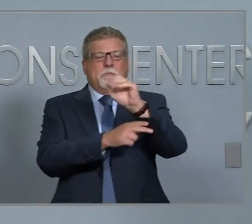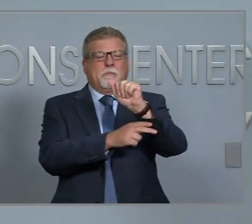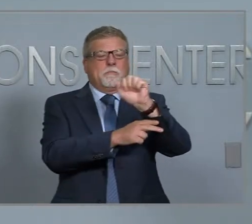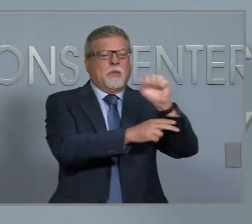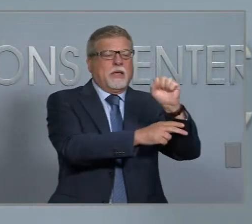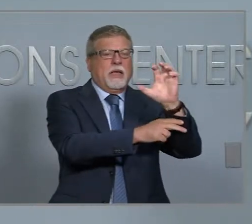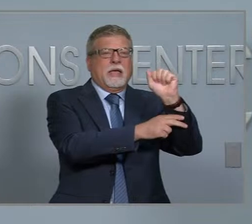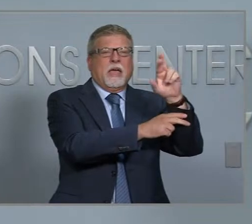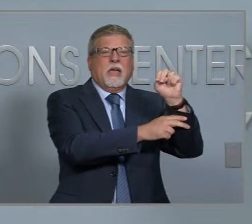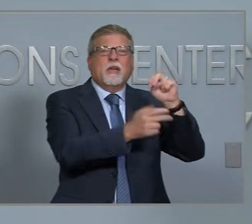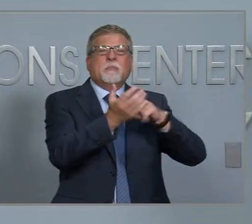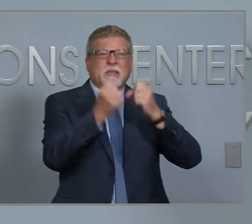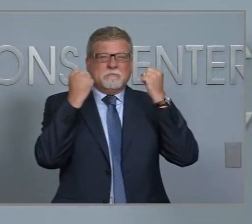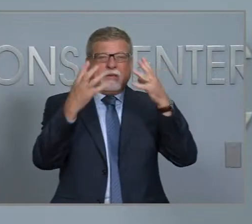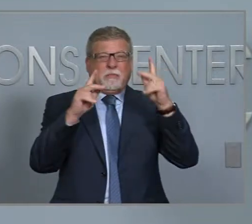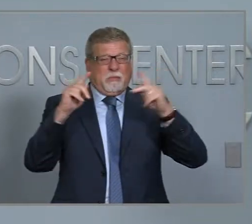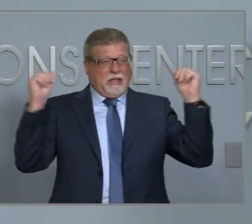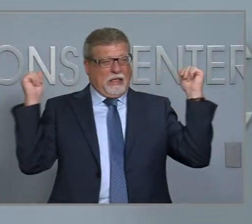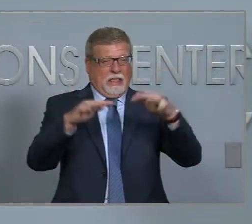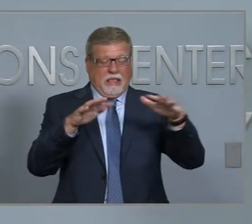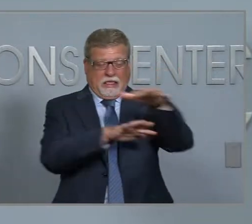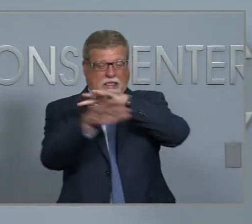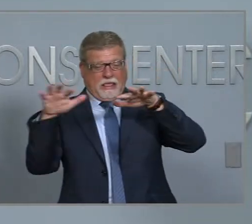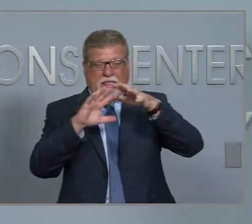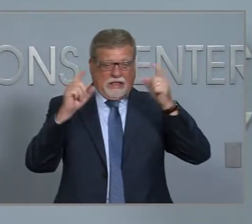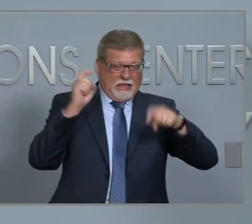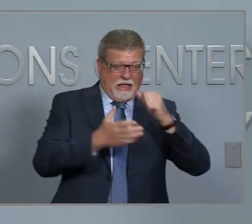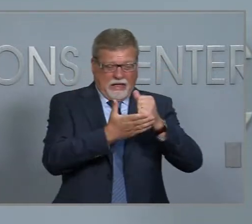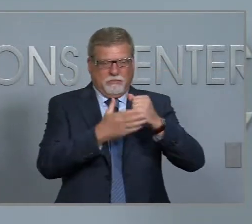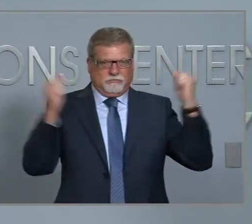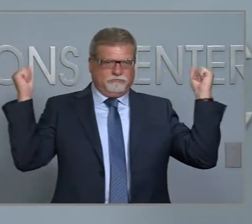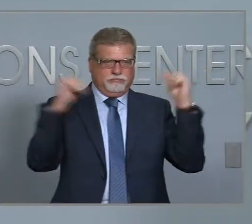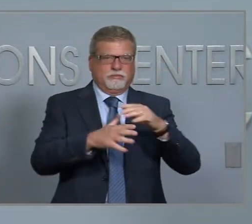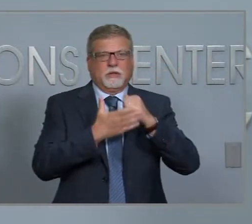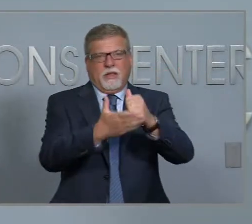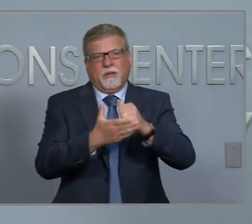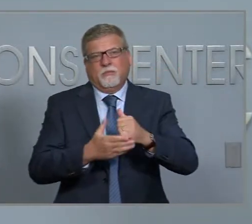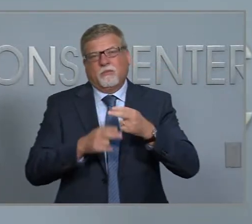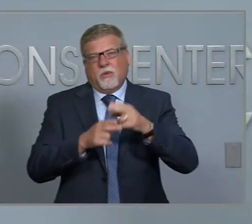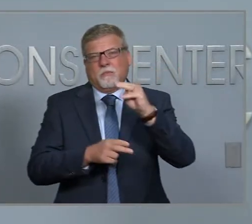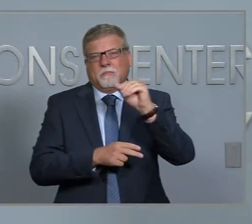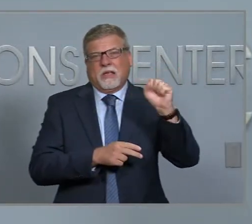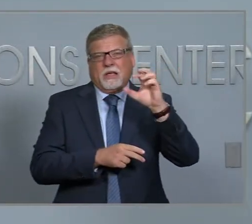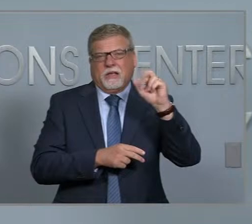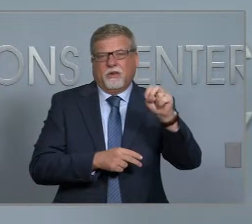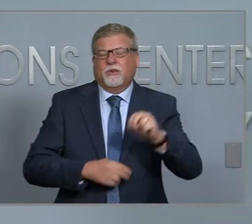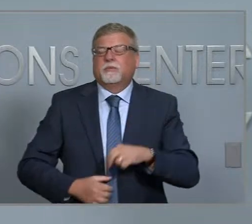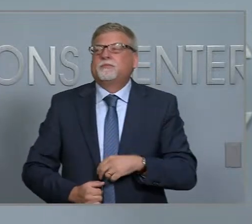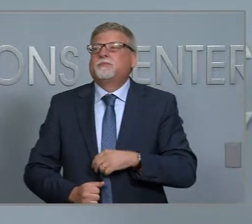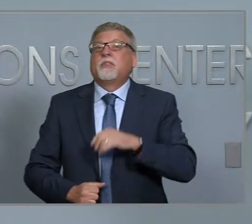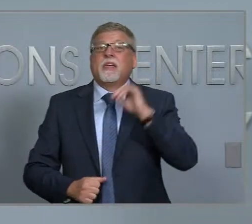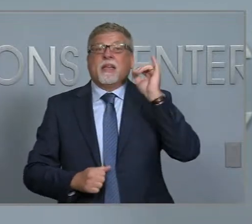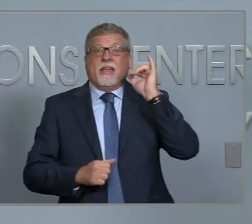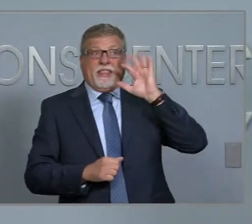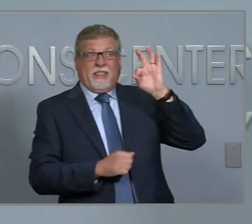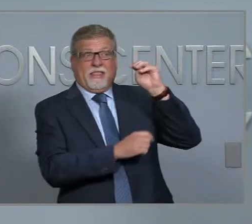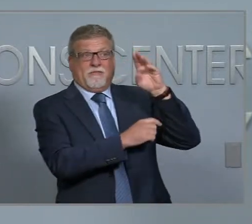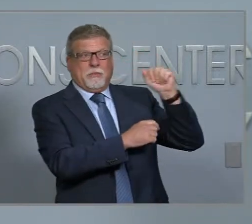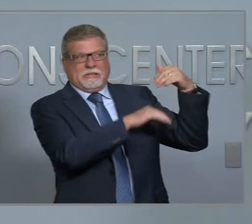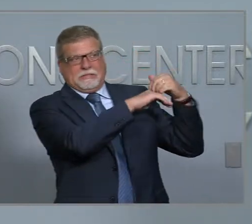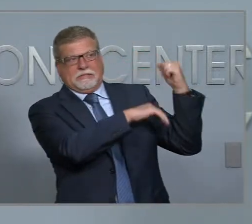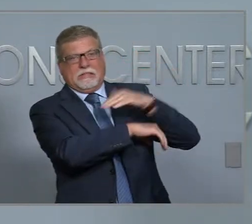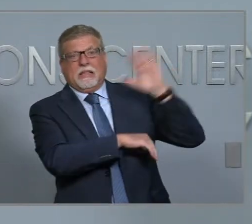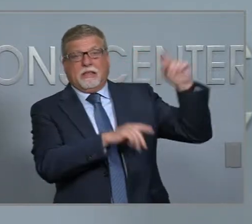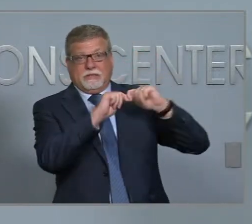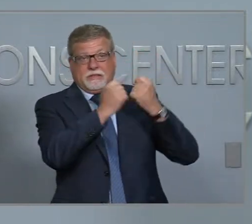part of that pre-landfall declaration. Having their incident management team here has allowed us both to,